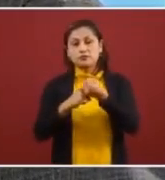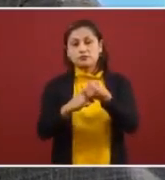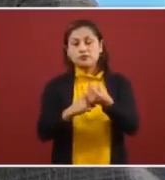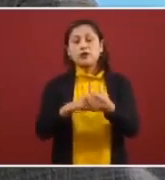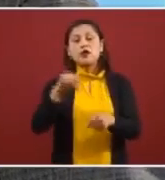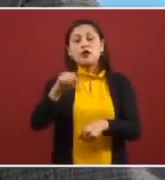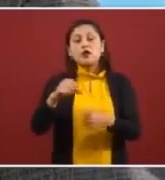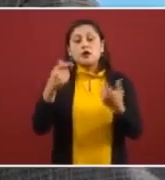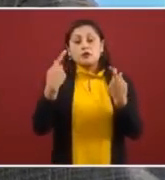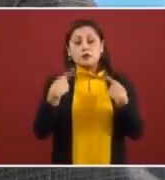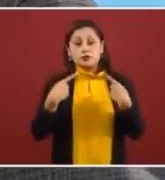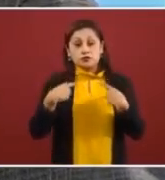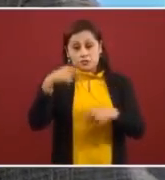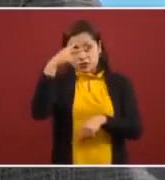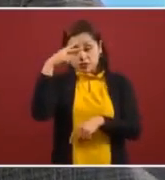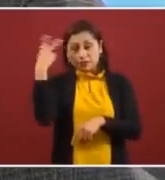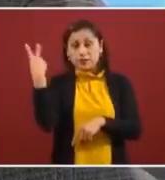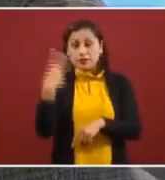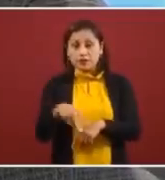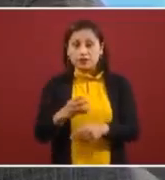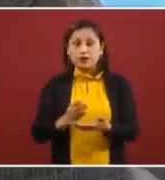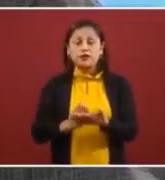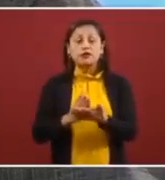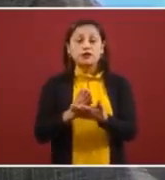The Mexican population has